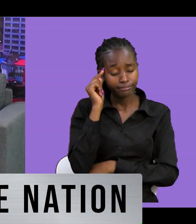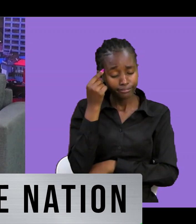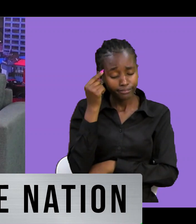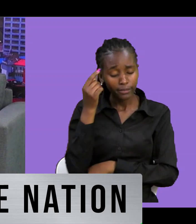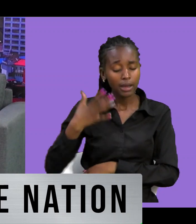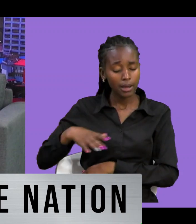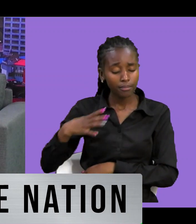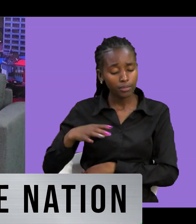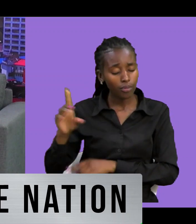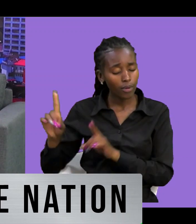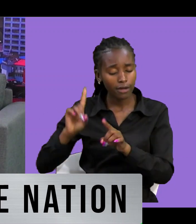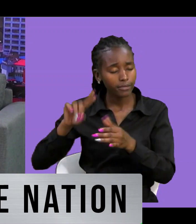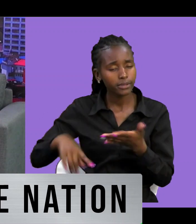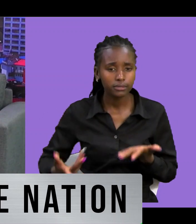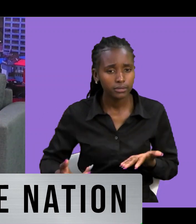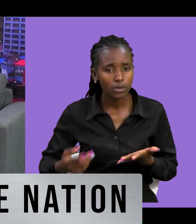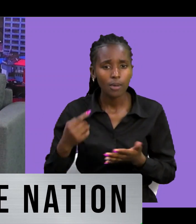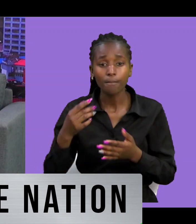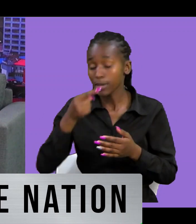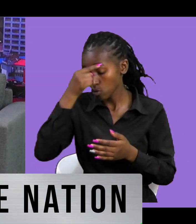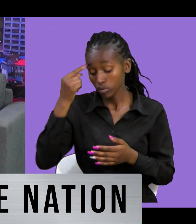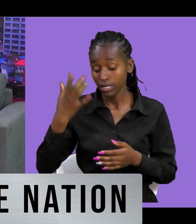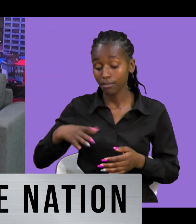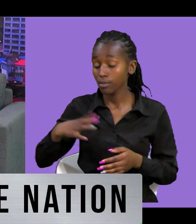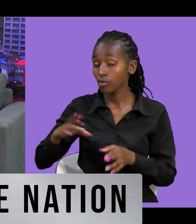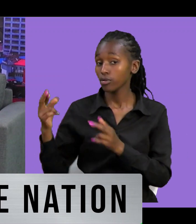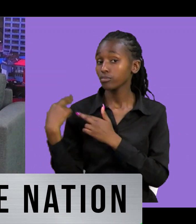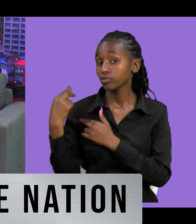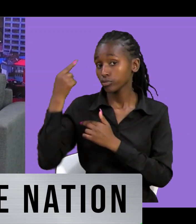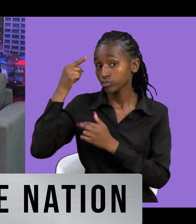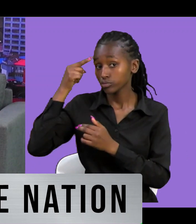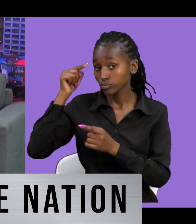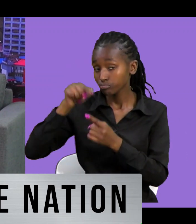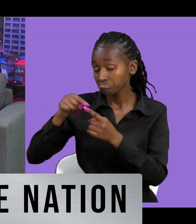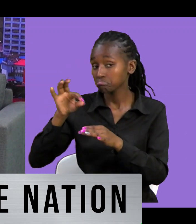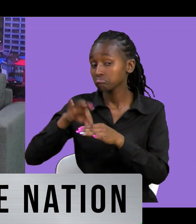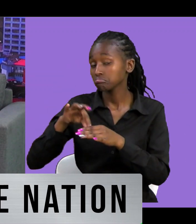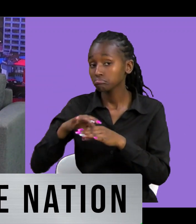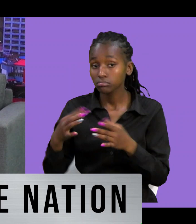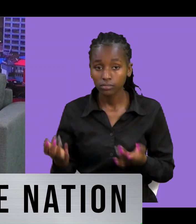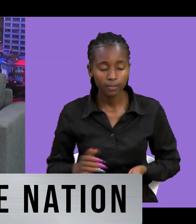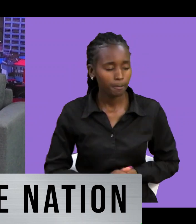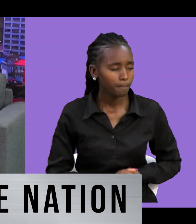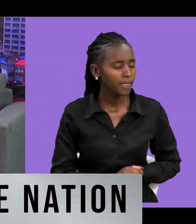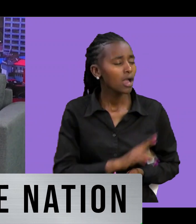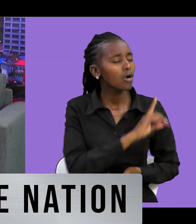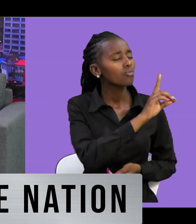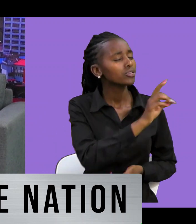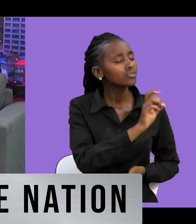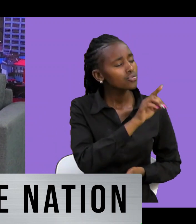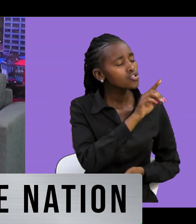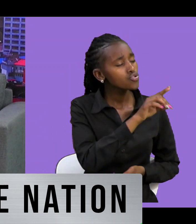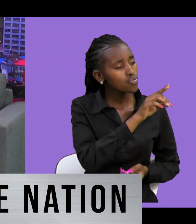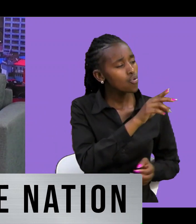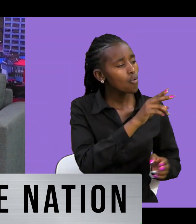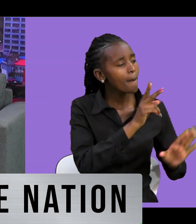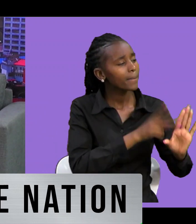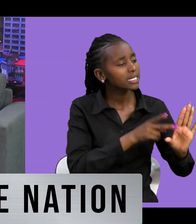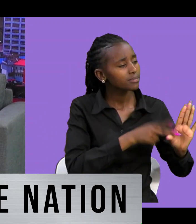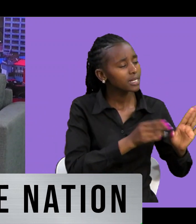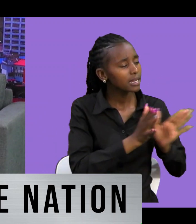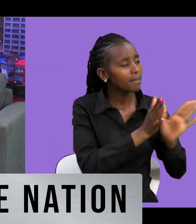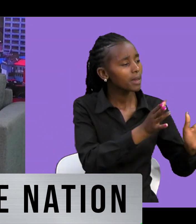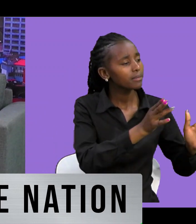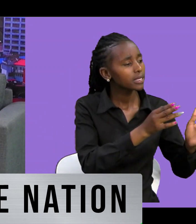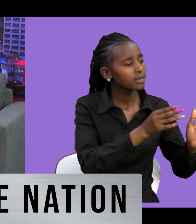mwananchi. Now, let me ask you, have you ever attended a public participation forum?